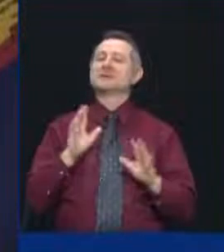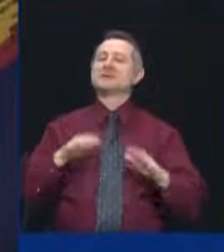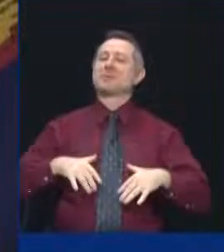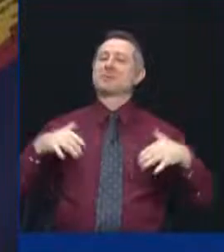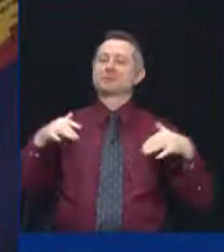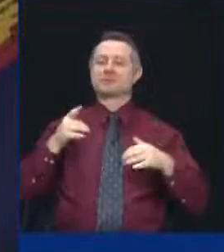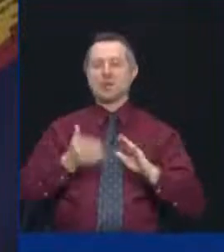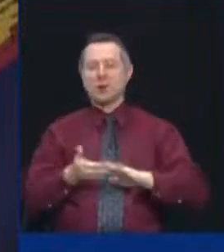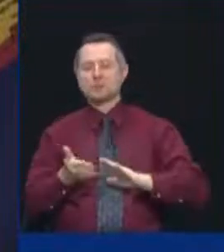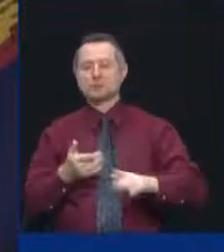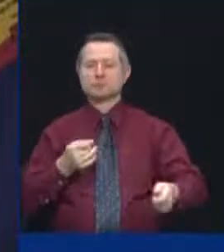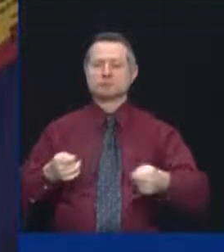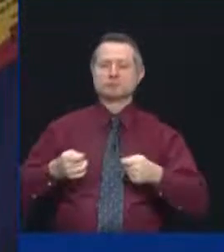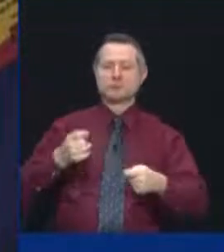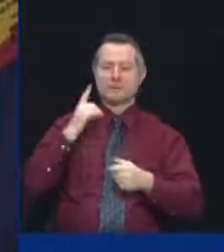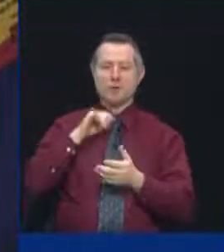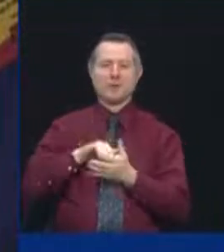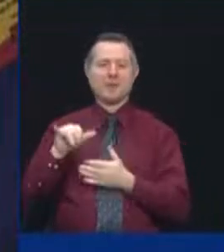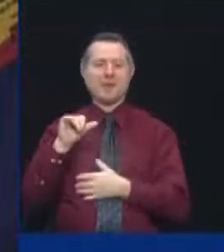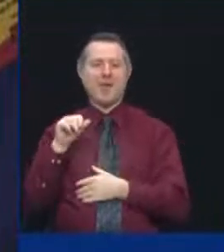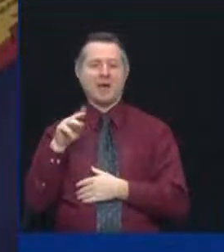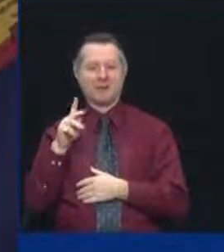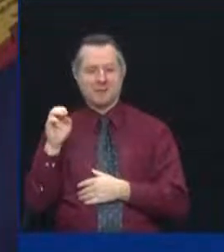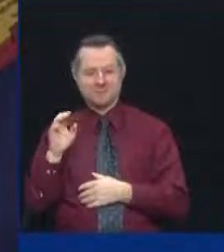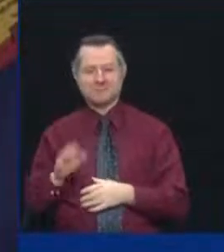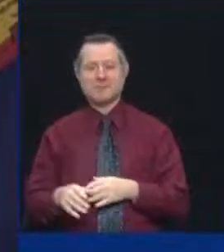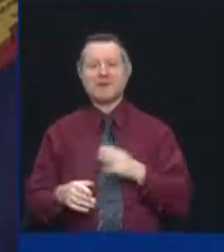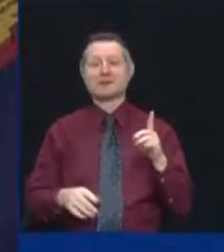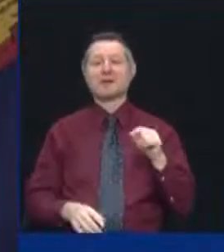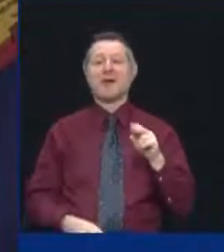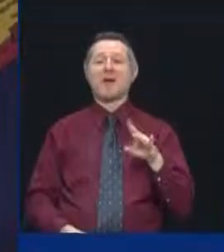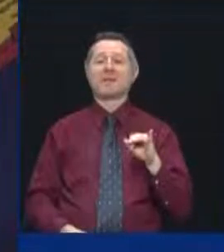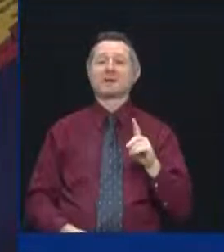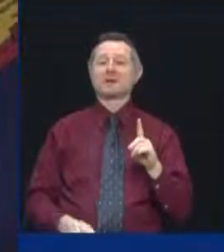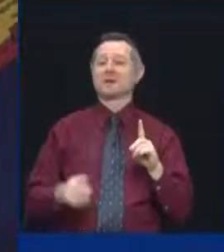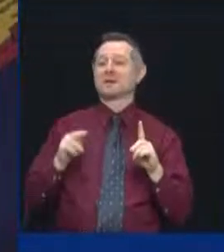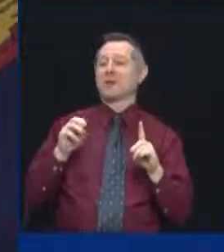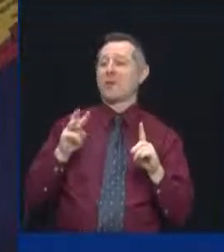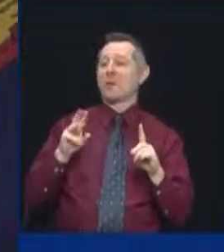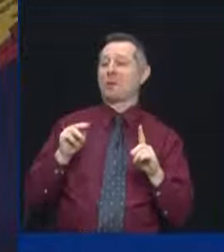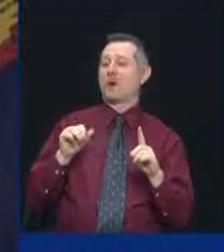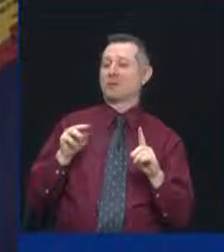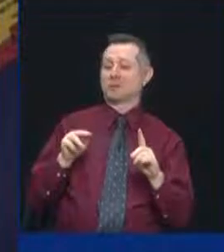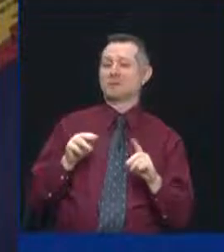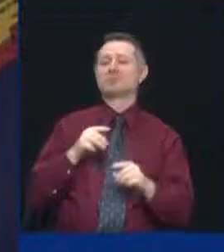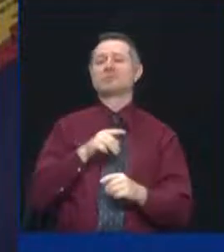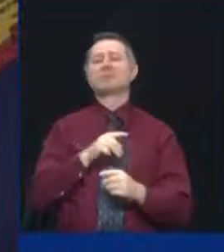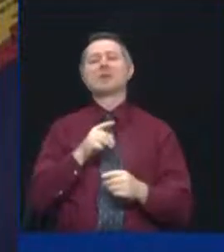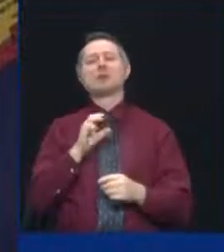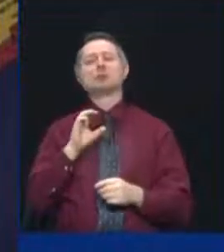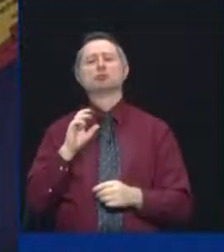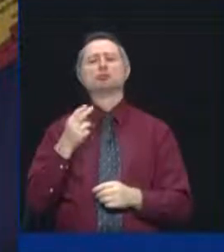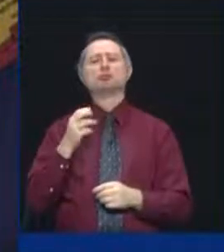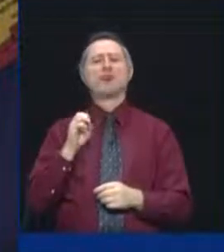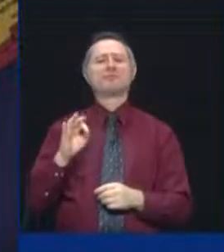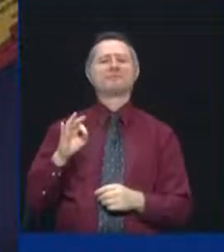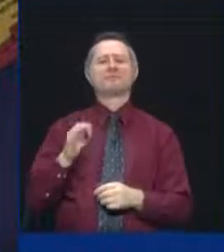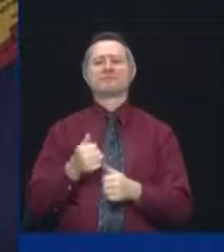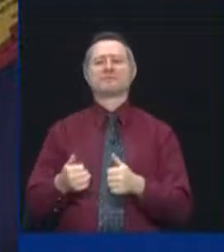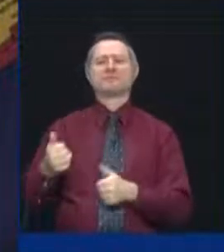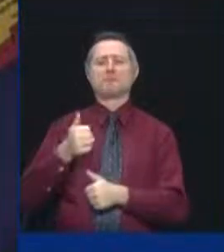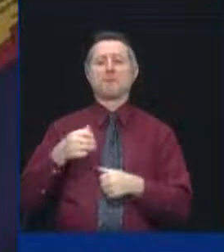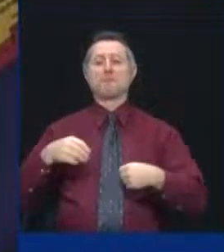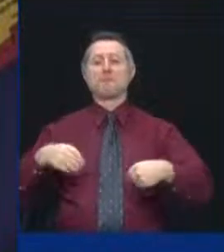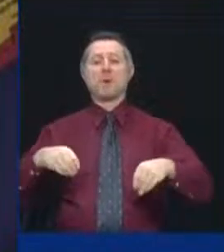and David Newman, who's the executive vice president for chief marketing, content, and communications officer for the New